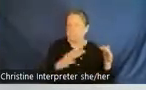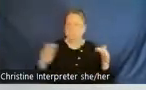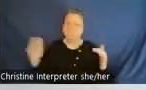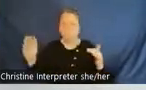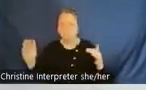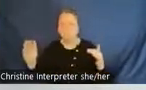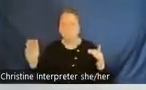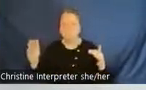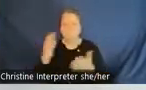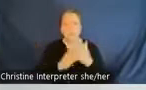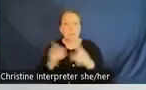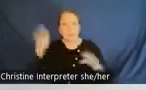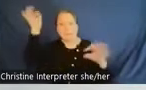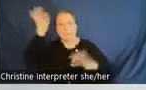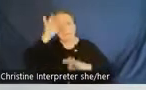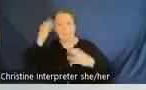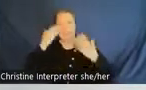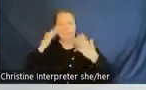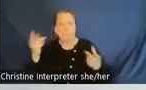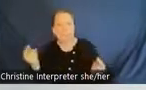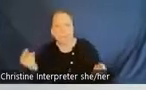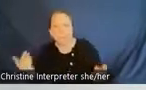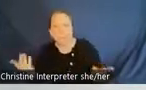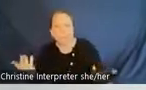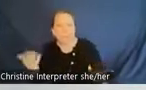were doing to,